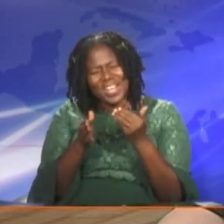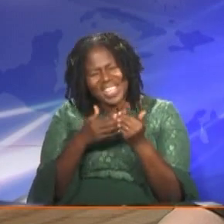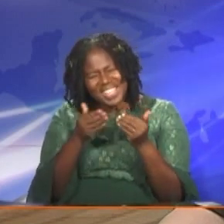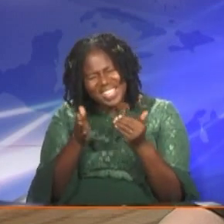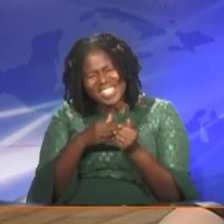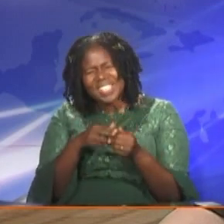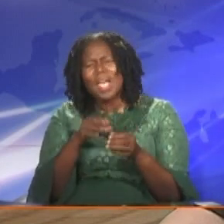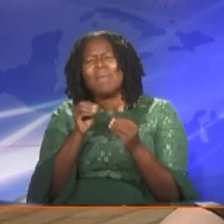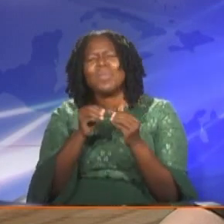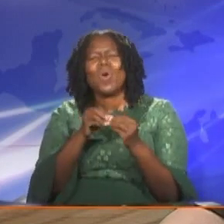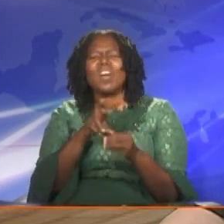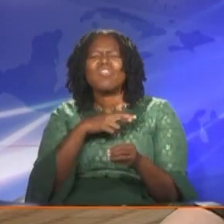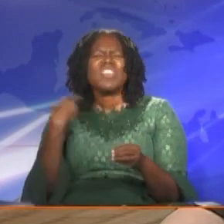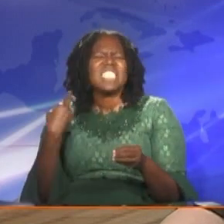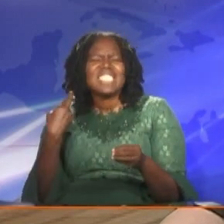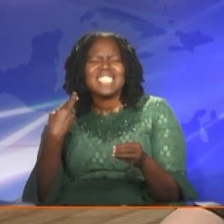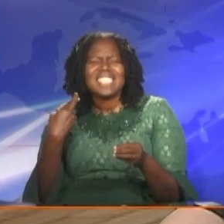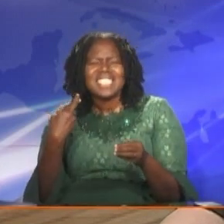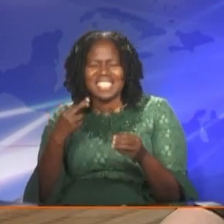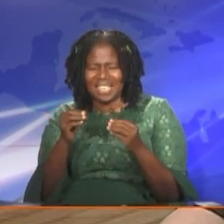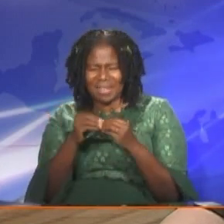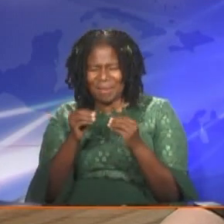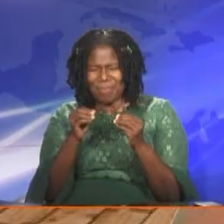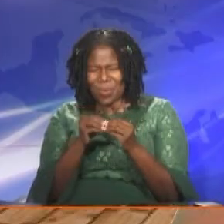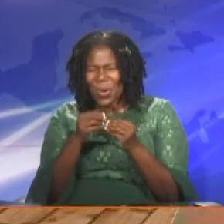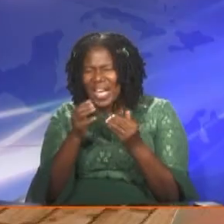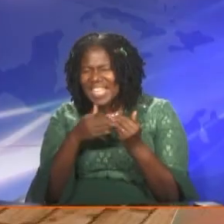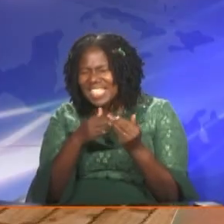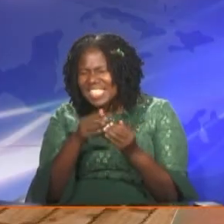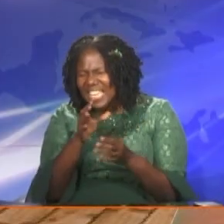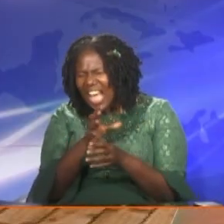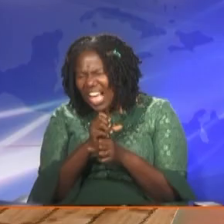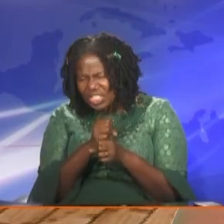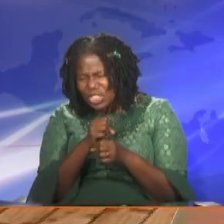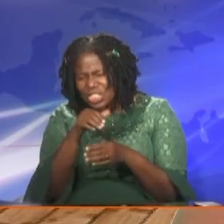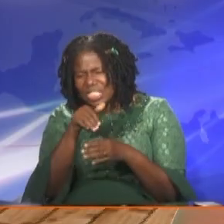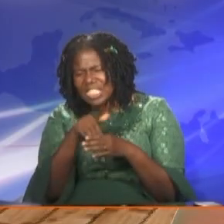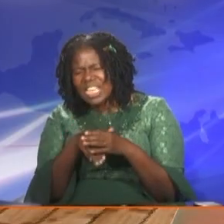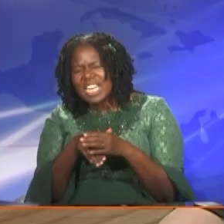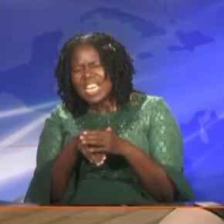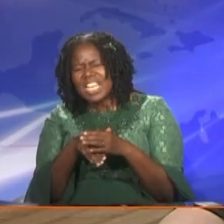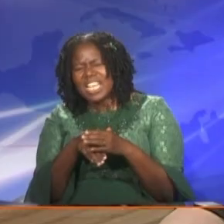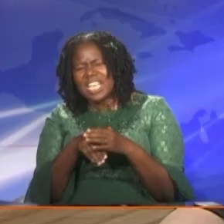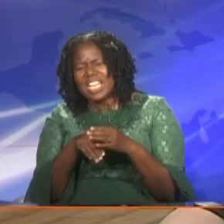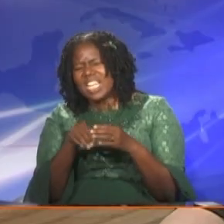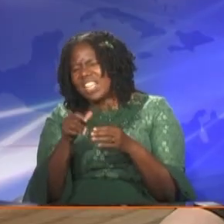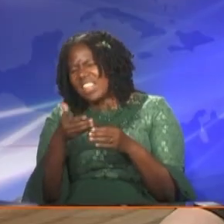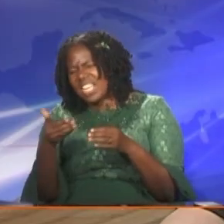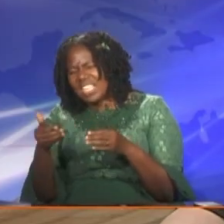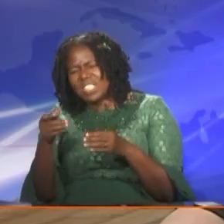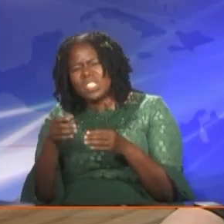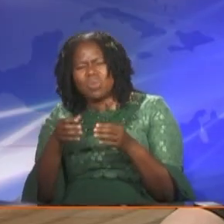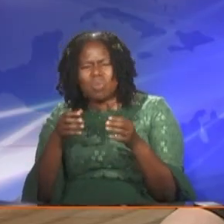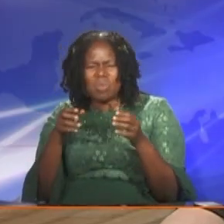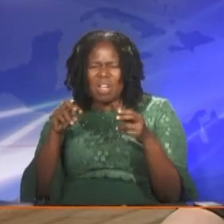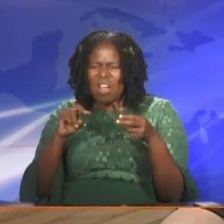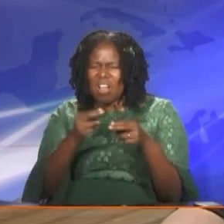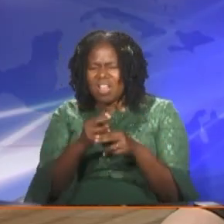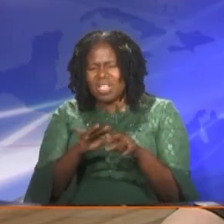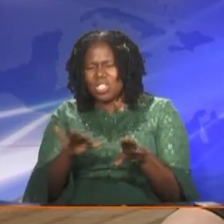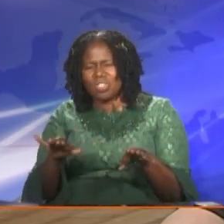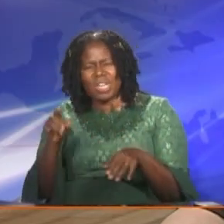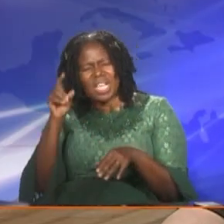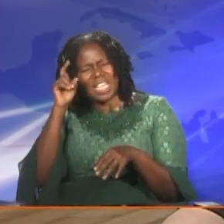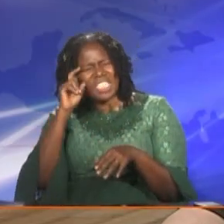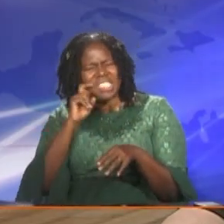risk. They are much more vulnerable to all forms of exploitation. And so in that event, and